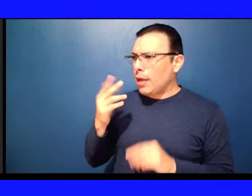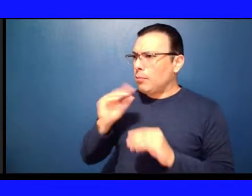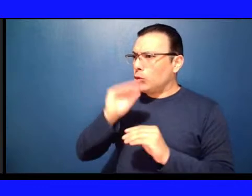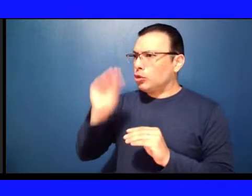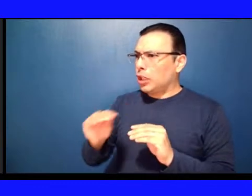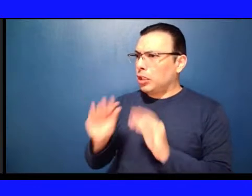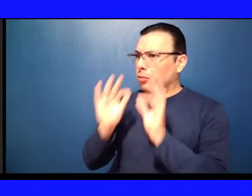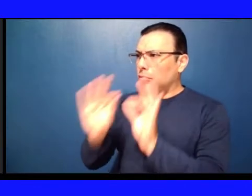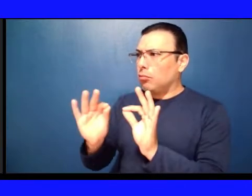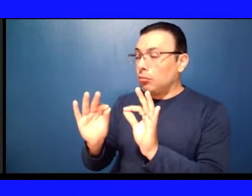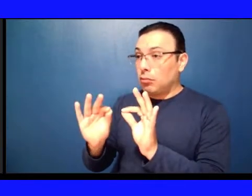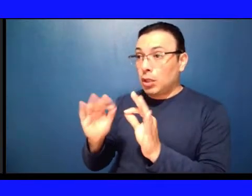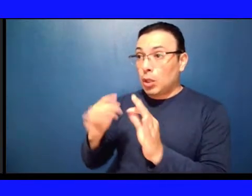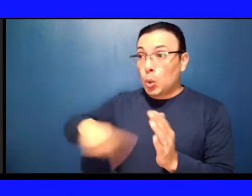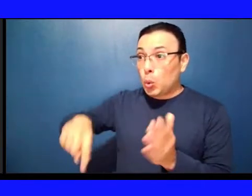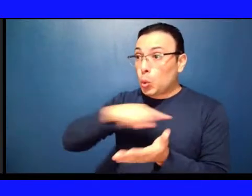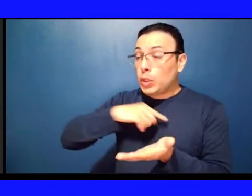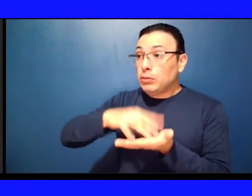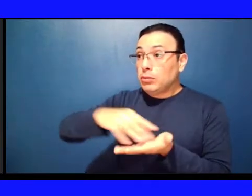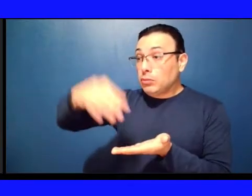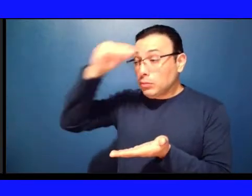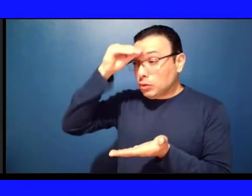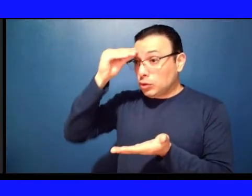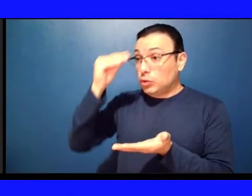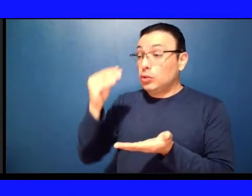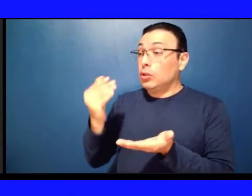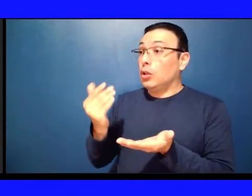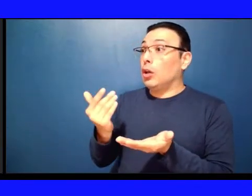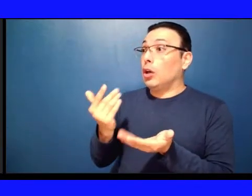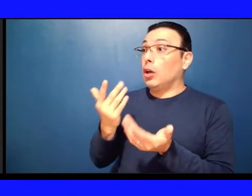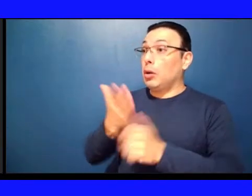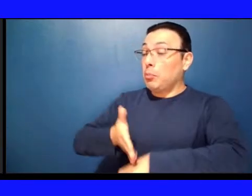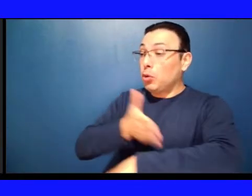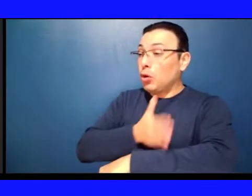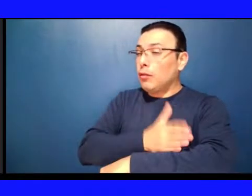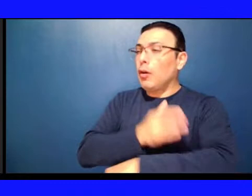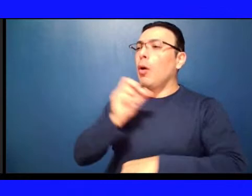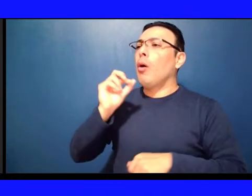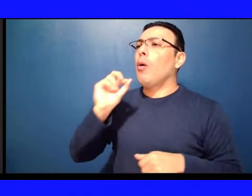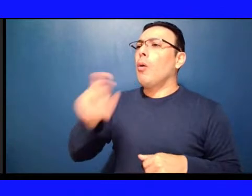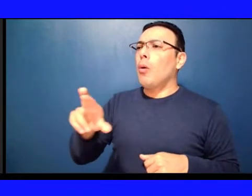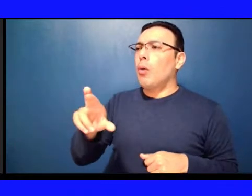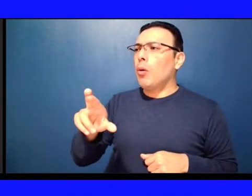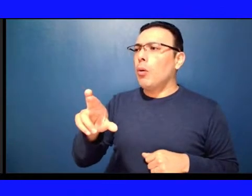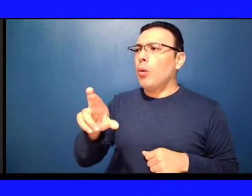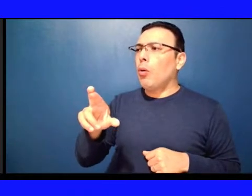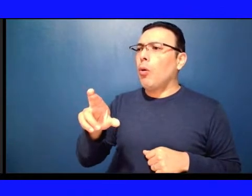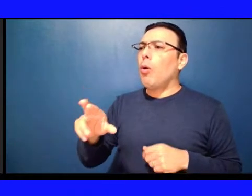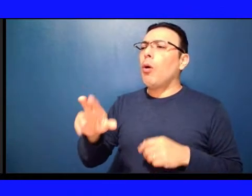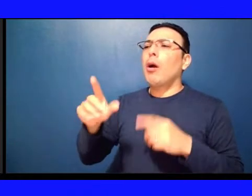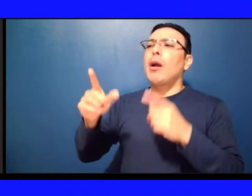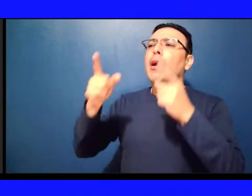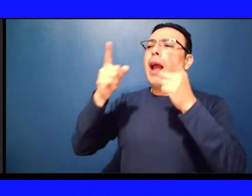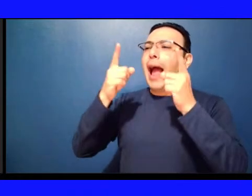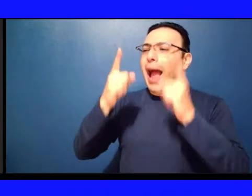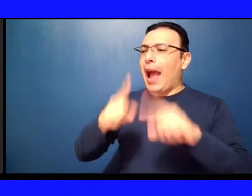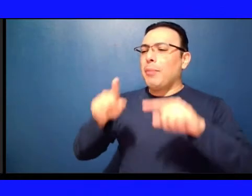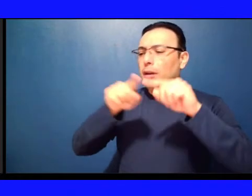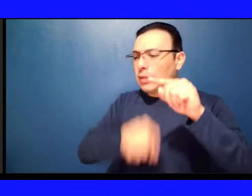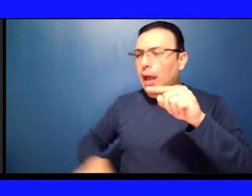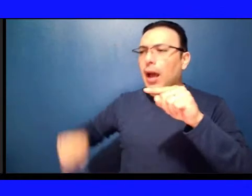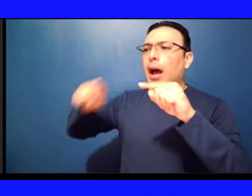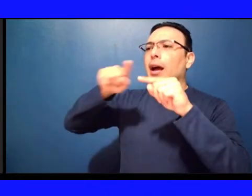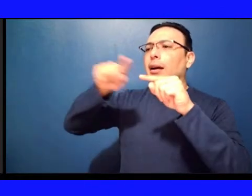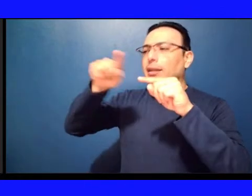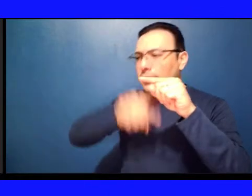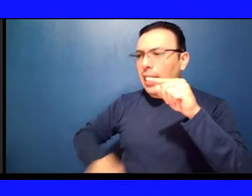great. I think there was a jump in the ED side of it, which is good to have a workflow there that's a bit more rigorous in